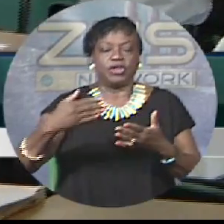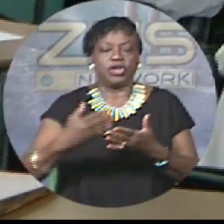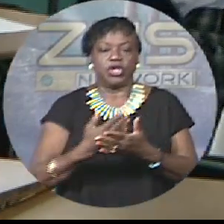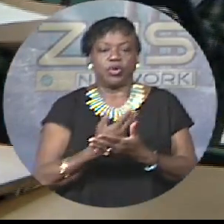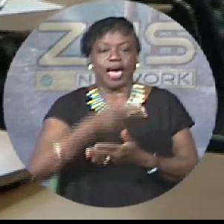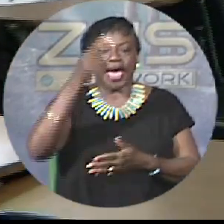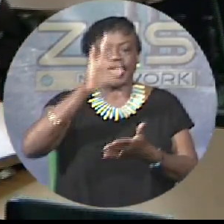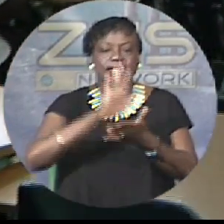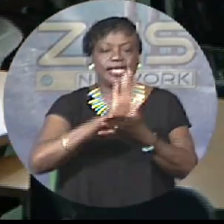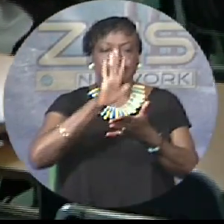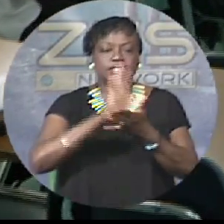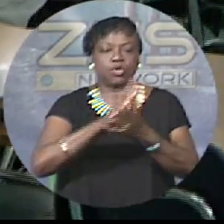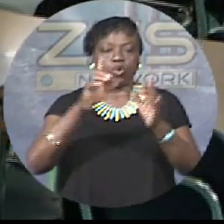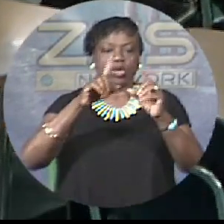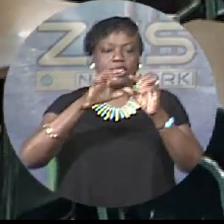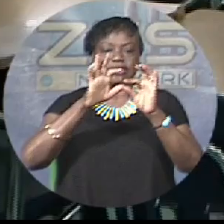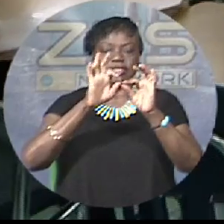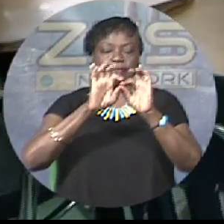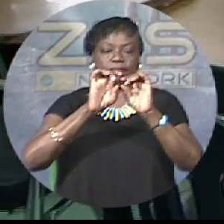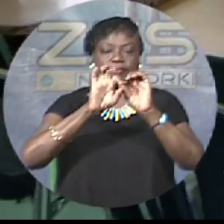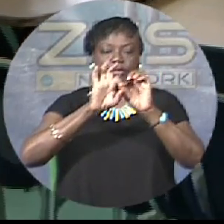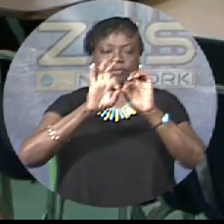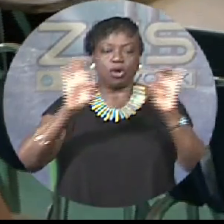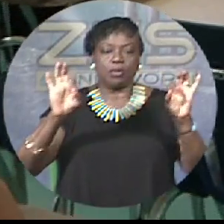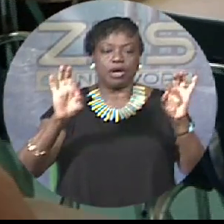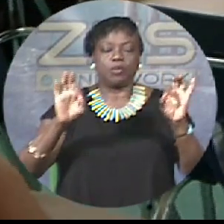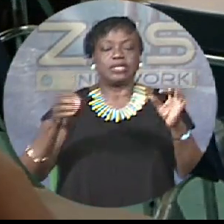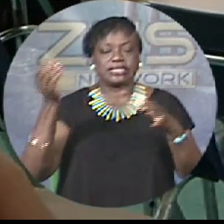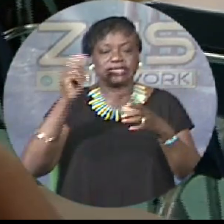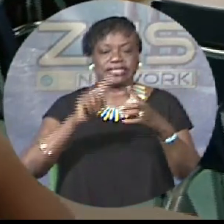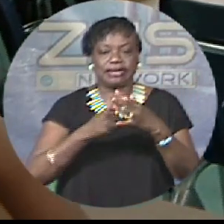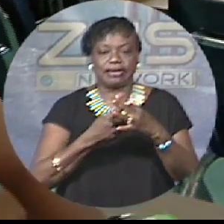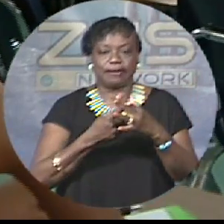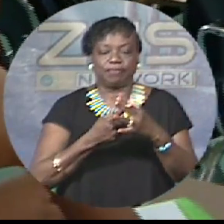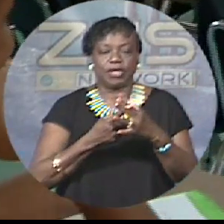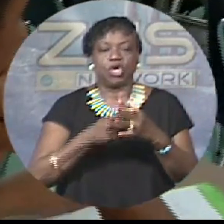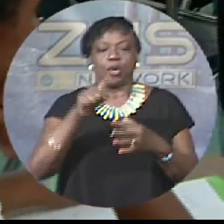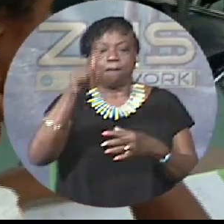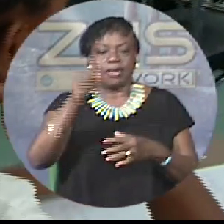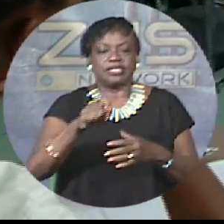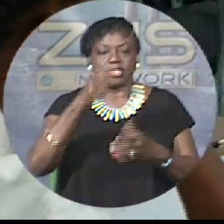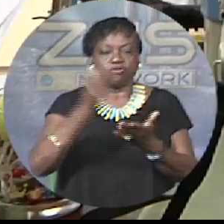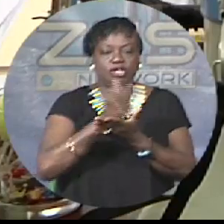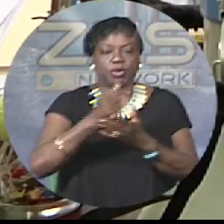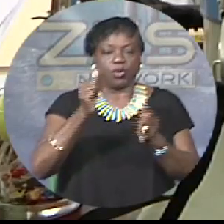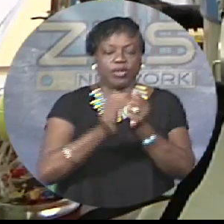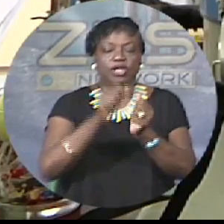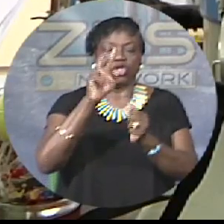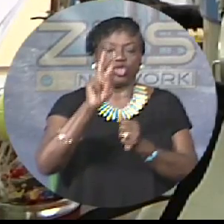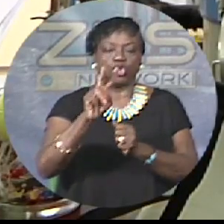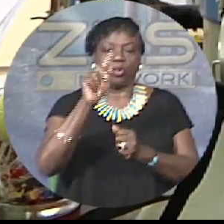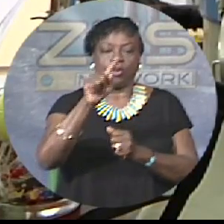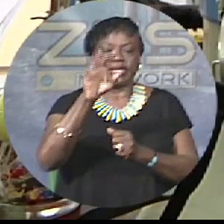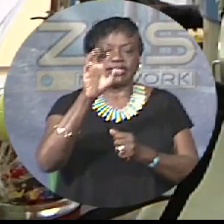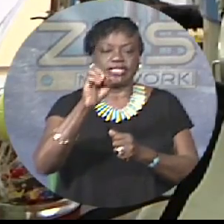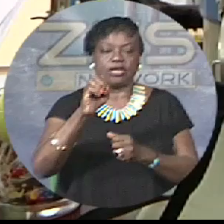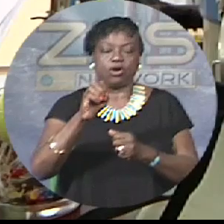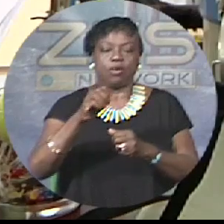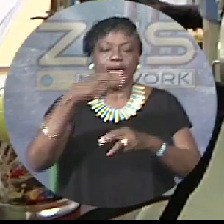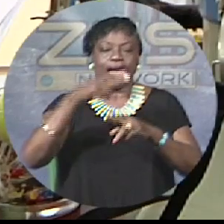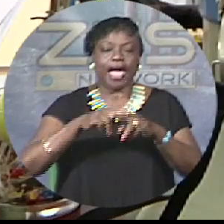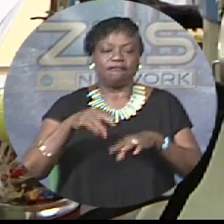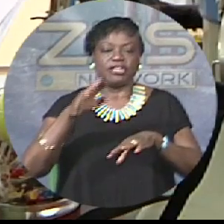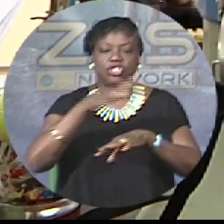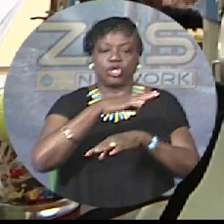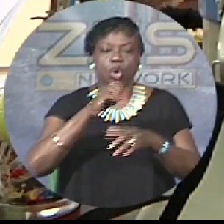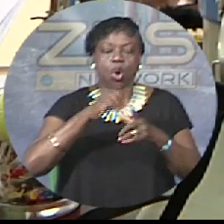new requirements make it mandatory that students graduate with a 2-point average or above. Principal of Doris Johnson Senior High